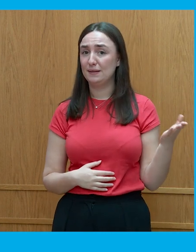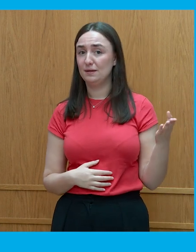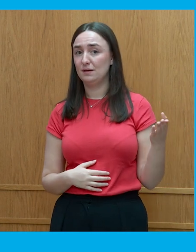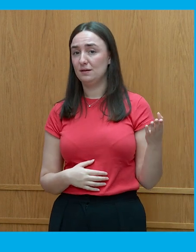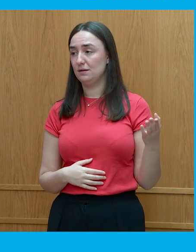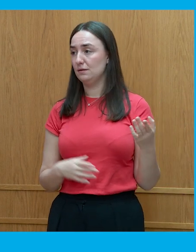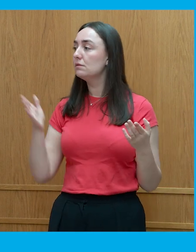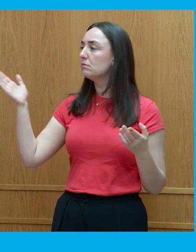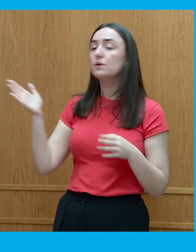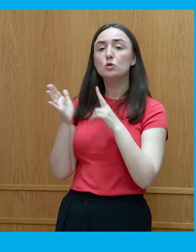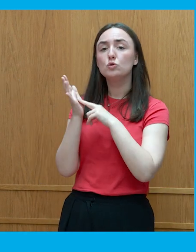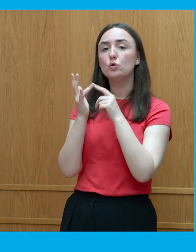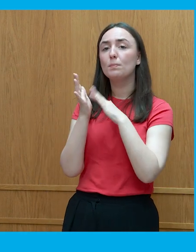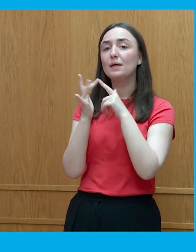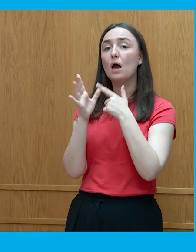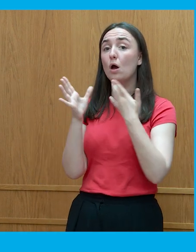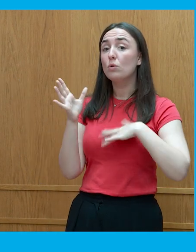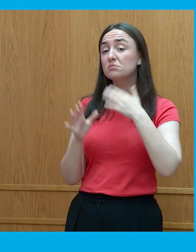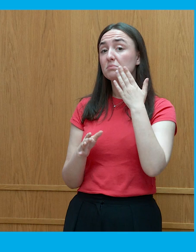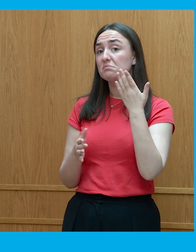Nani, do you want to come in on this?